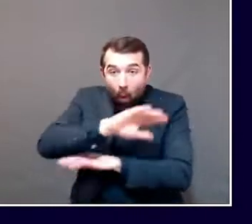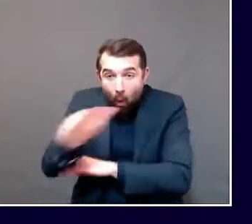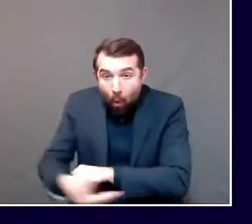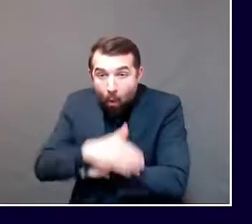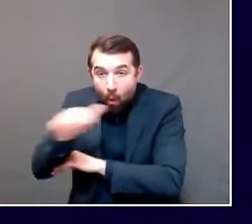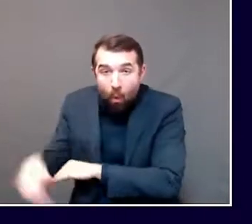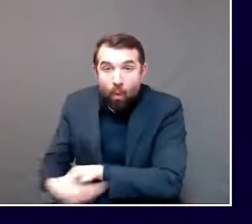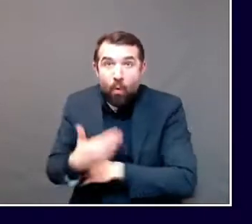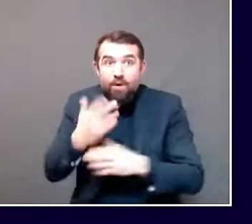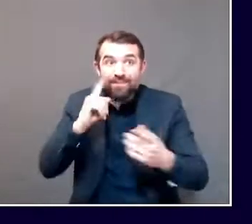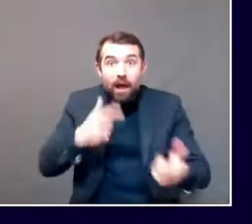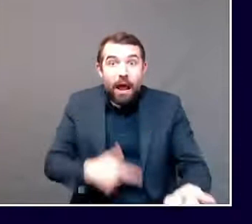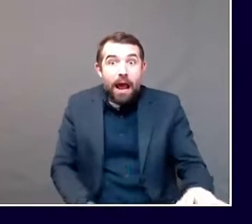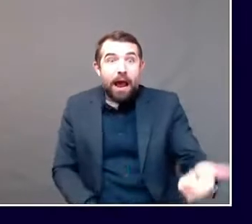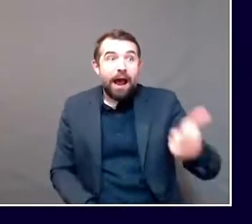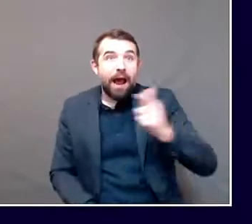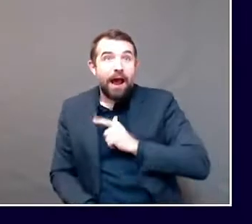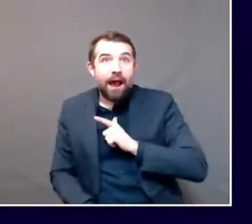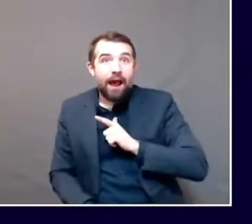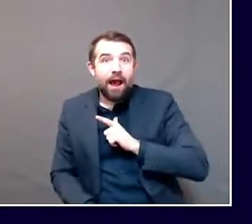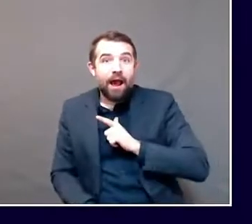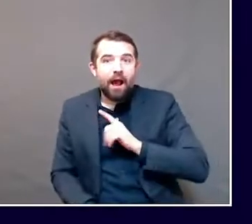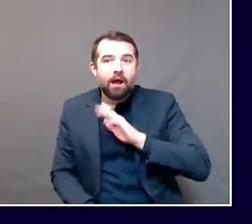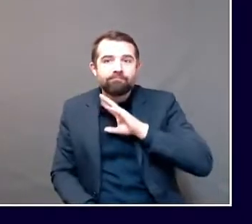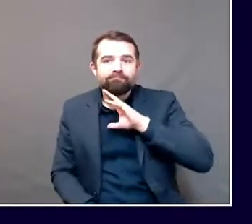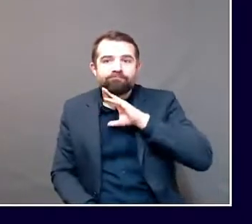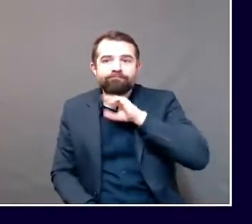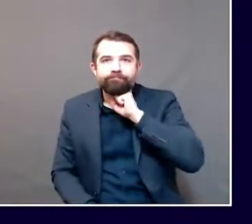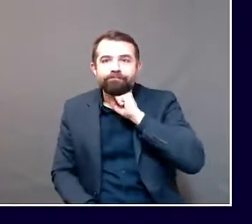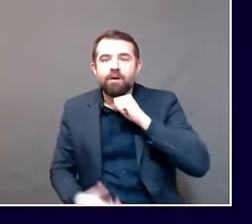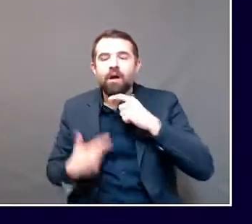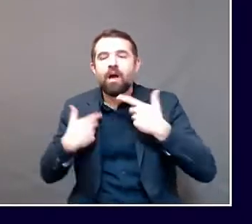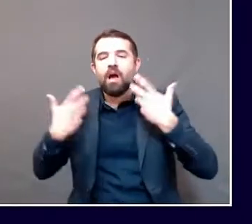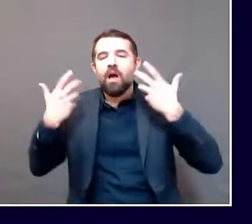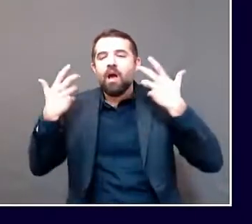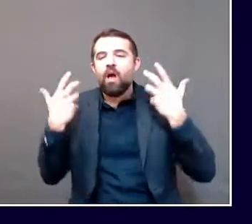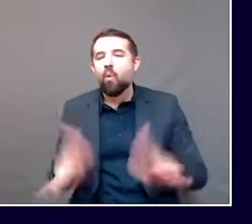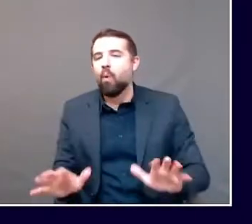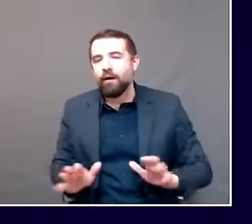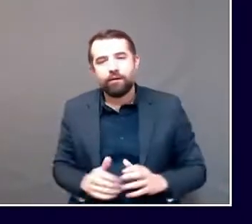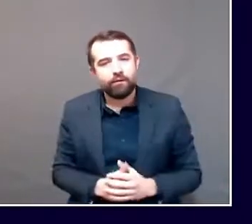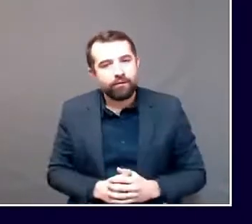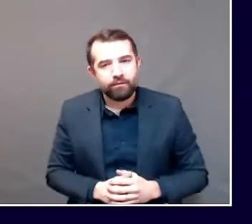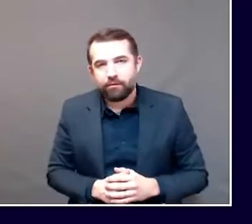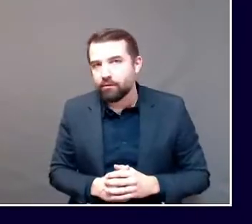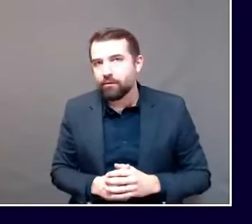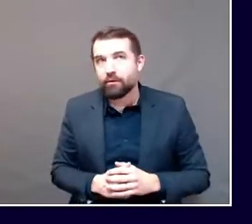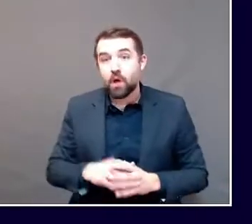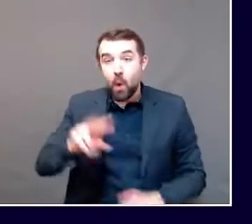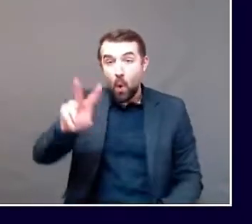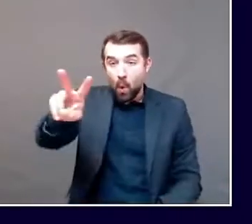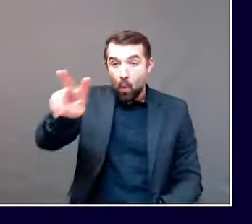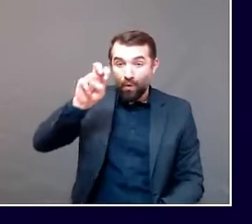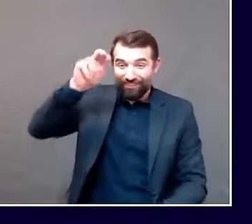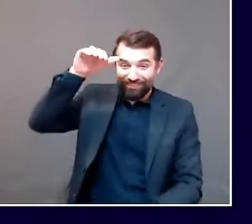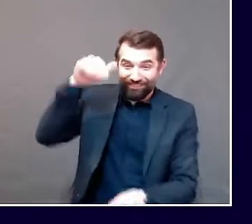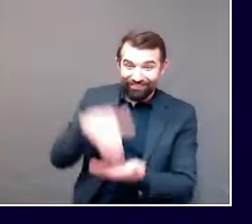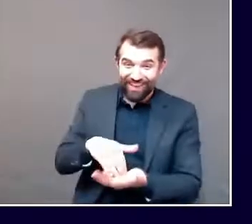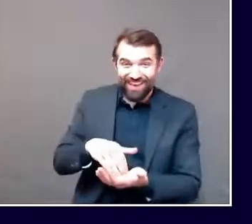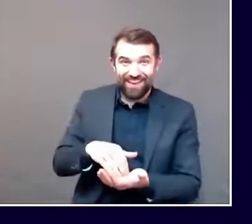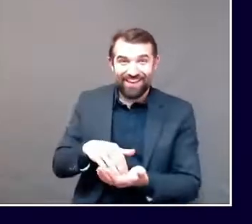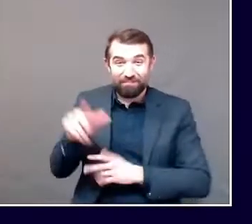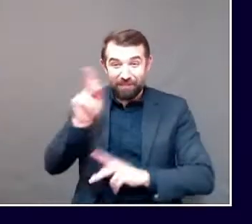do business. We've got a group of around 200,000 and a supply for the immediate future of around 17,000 per